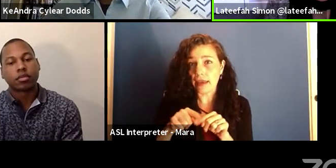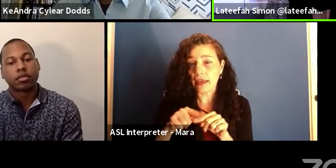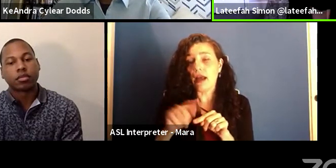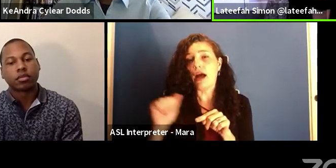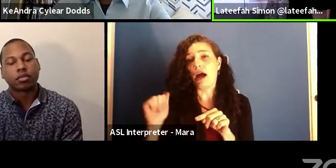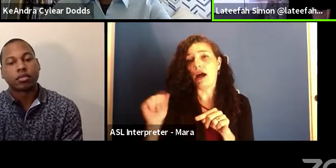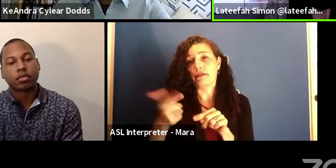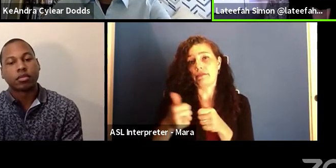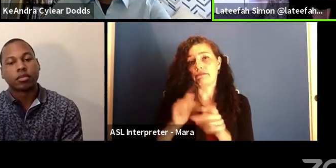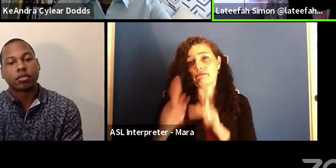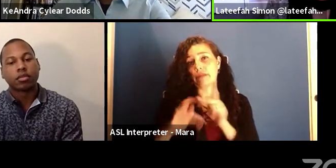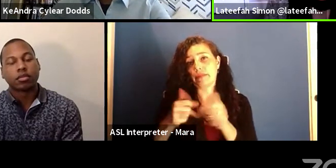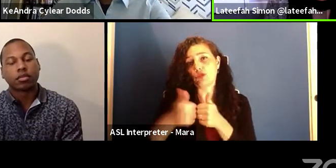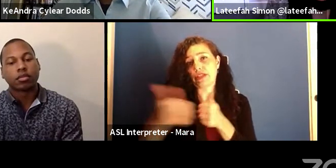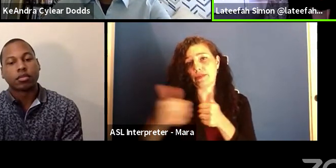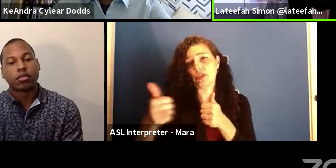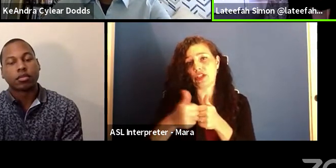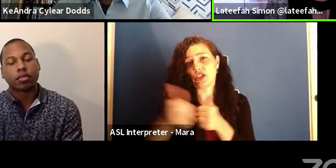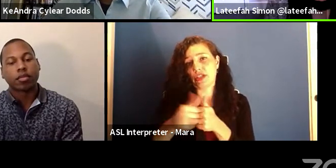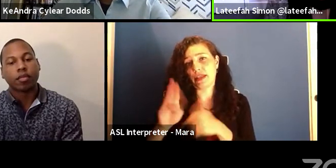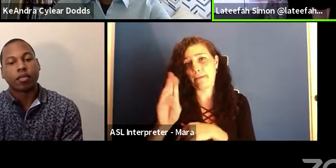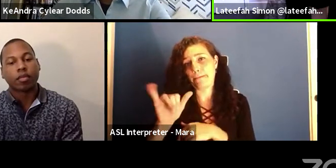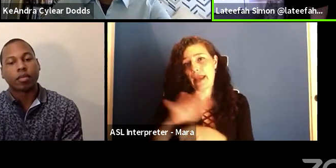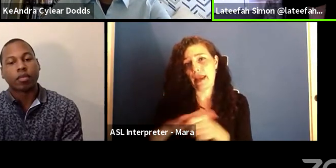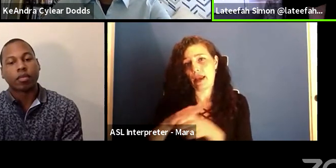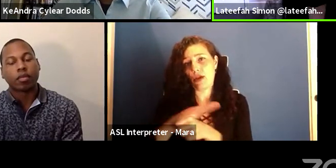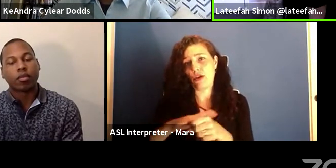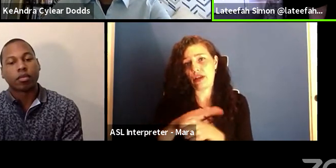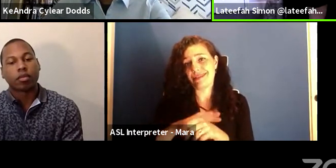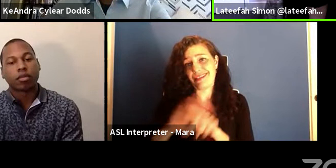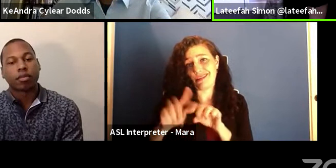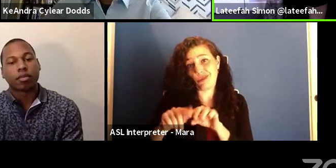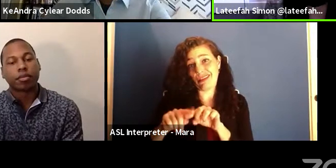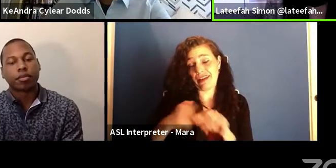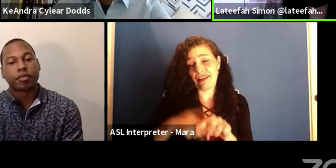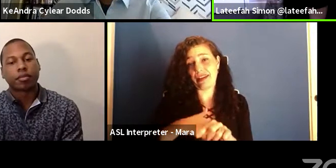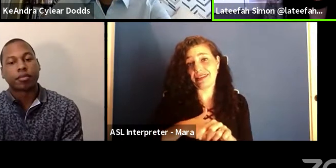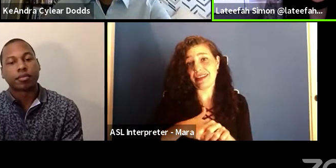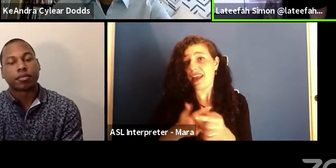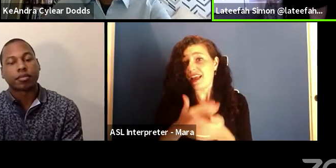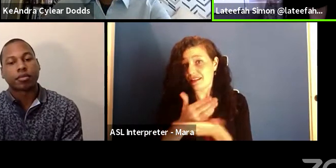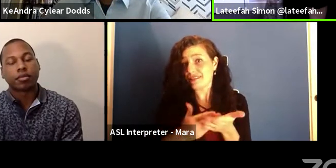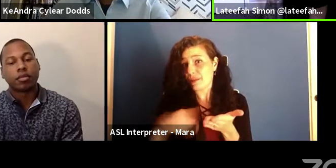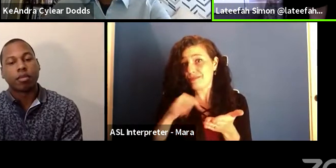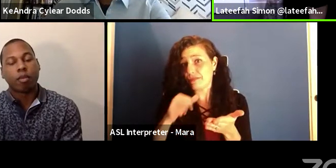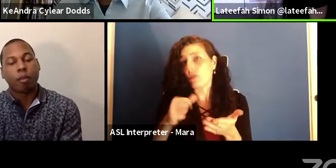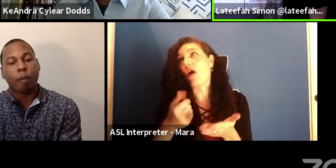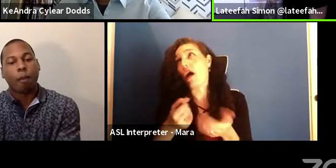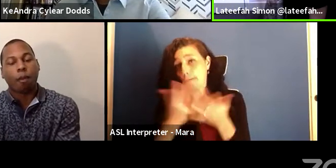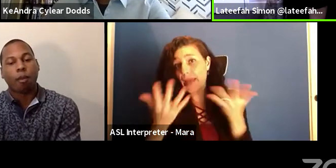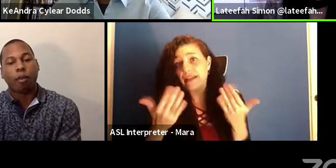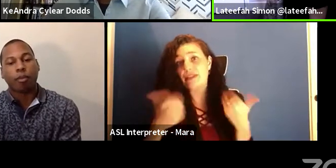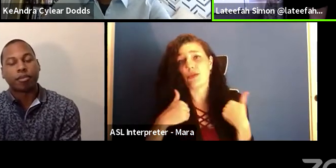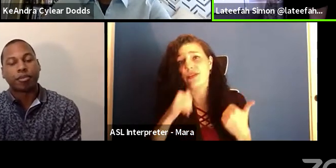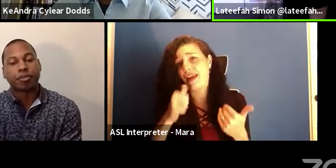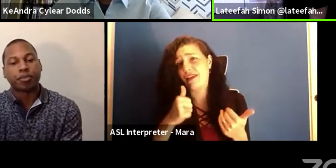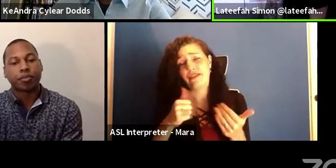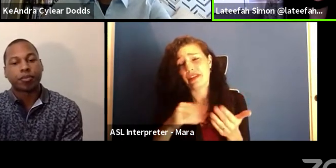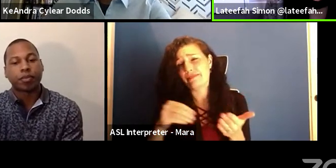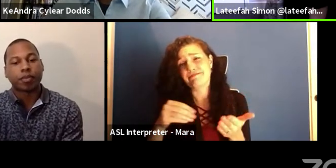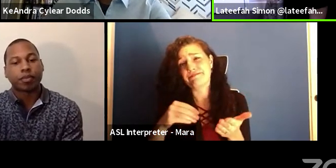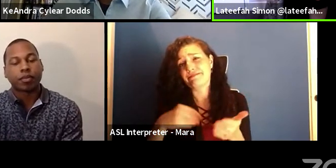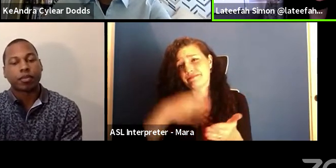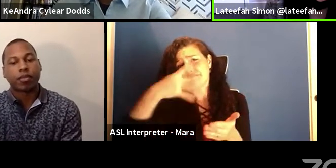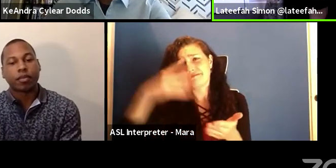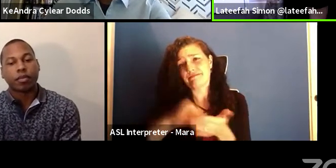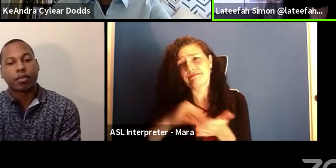economy, and many of those folks don't have papers. The one place that they shouldn't be afraid to move in is in our system, as folks are